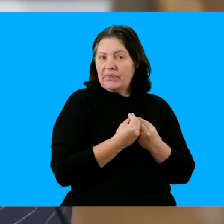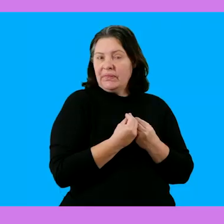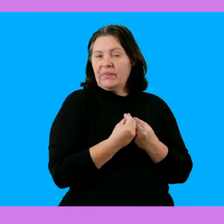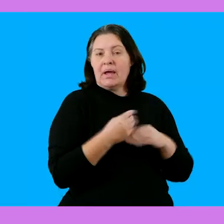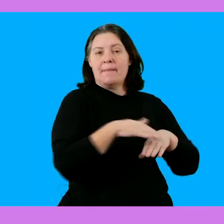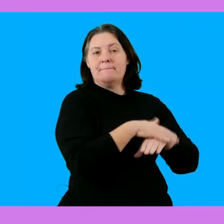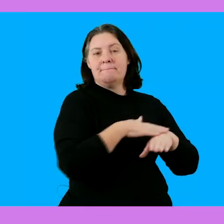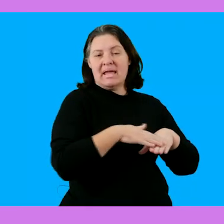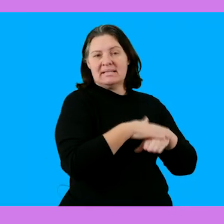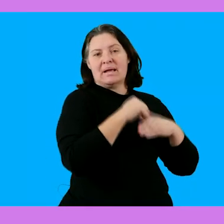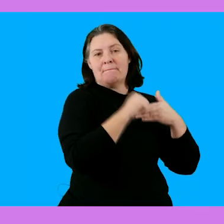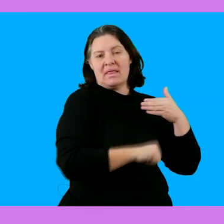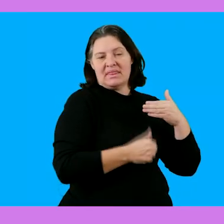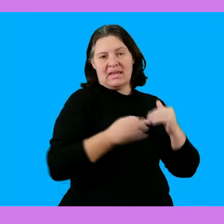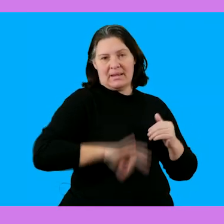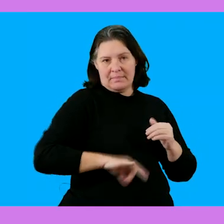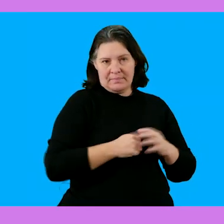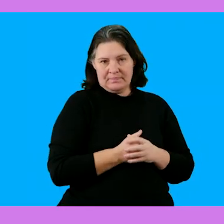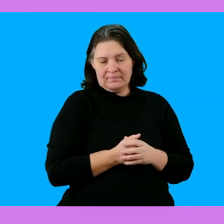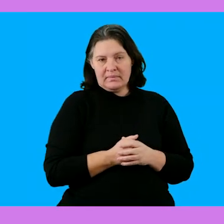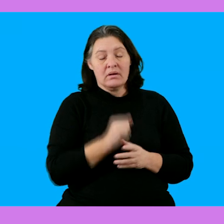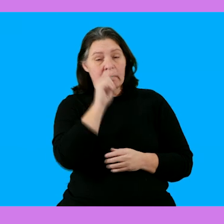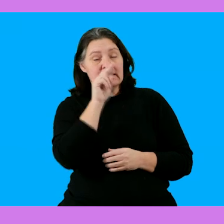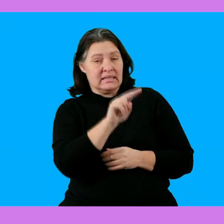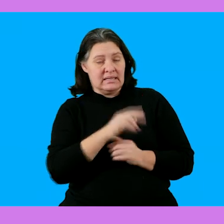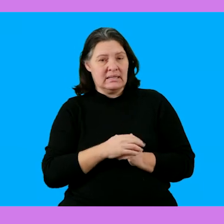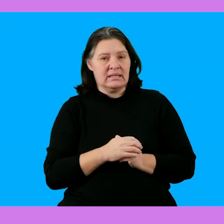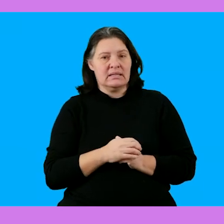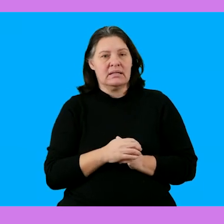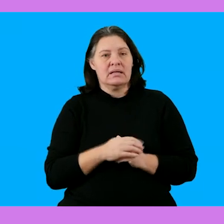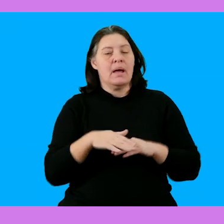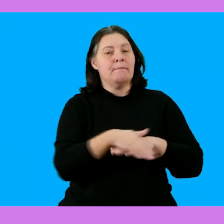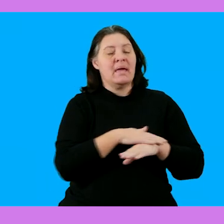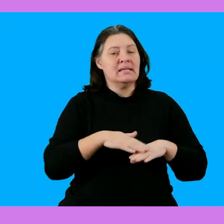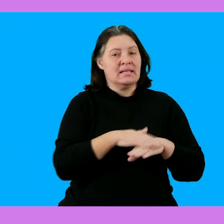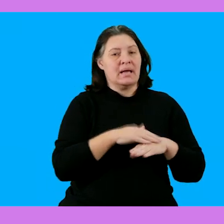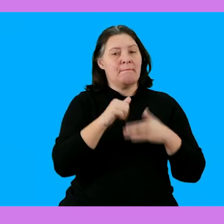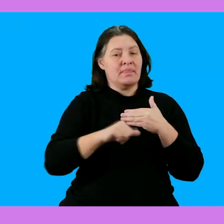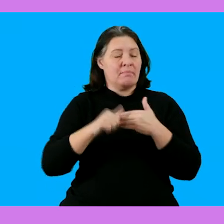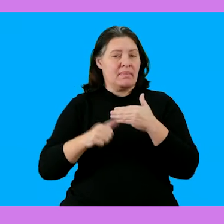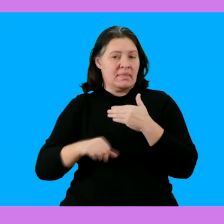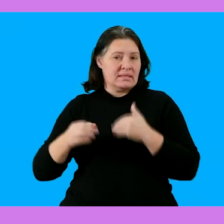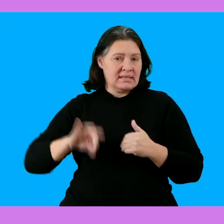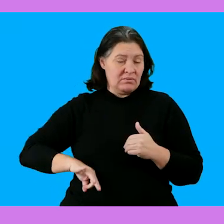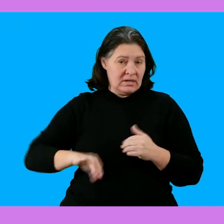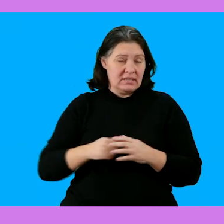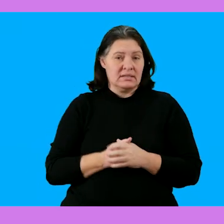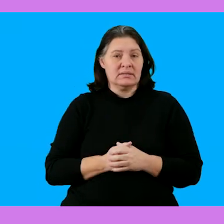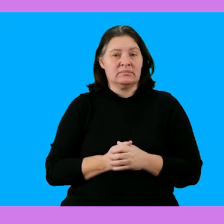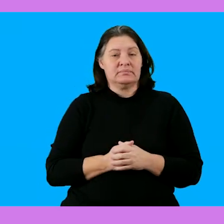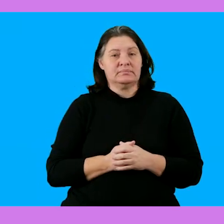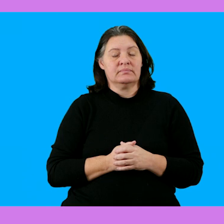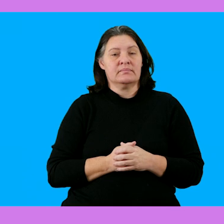with basic monthly income, right? We can see there, so the basic monthly salary,